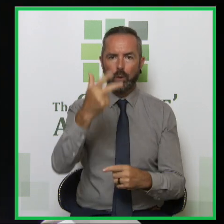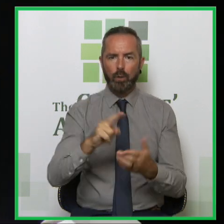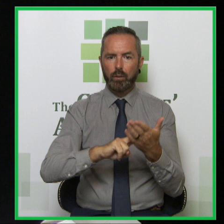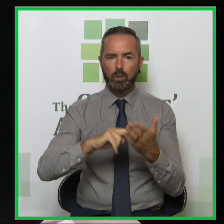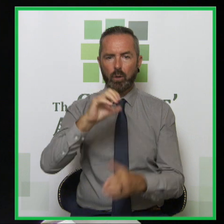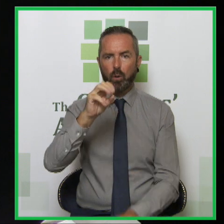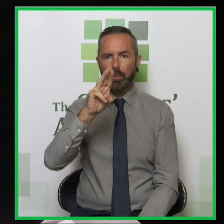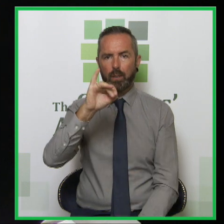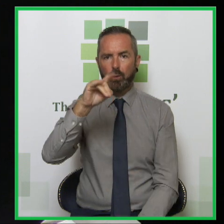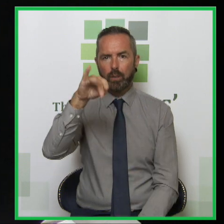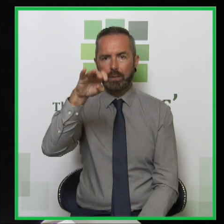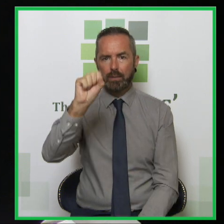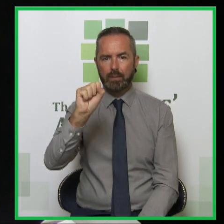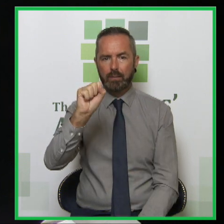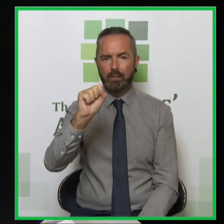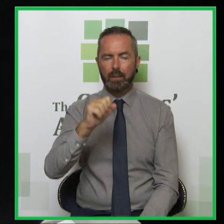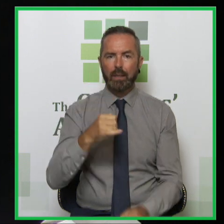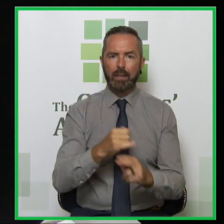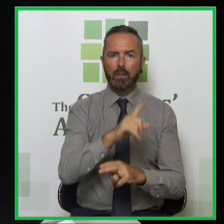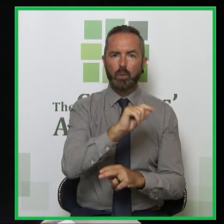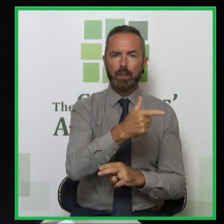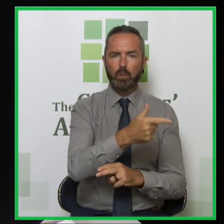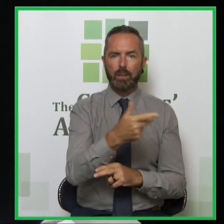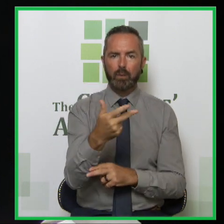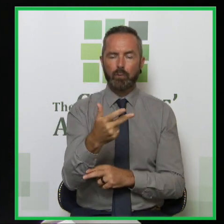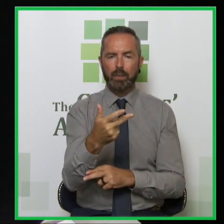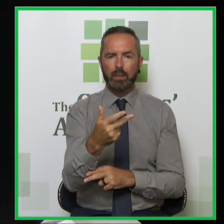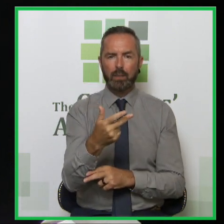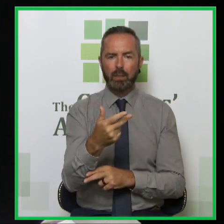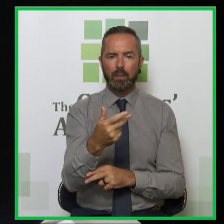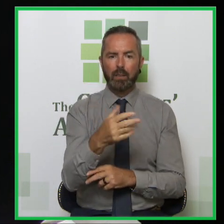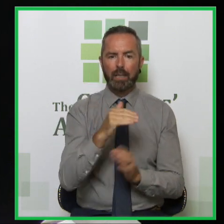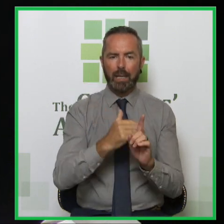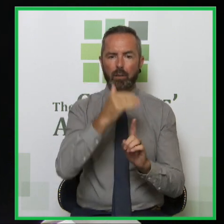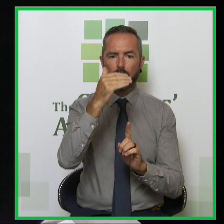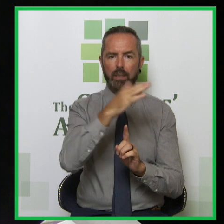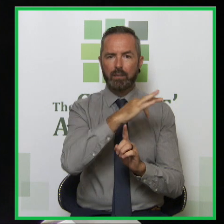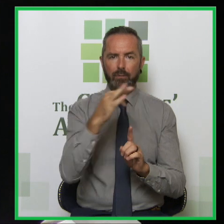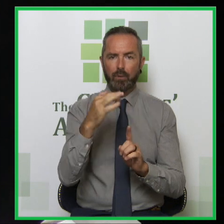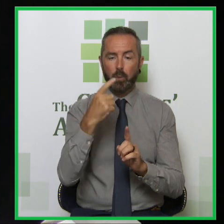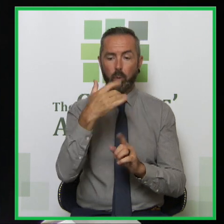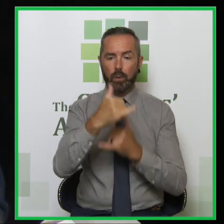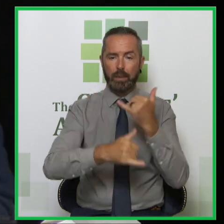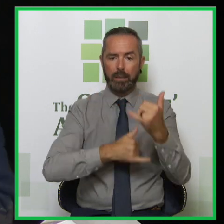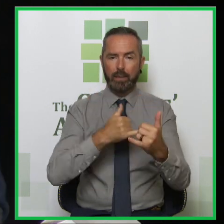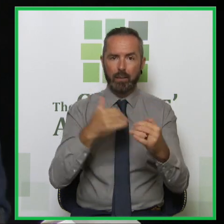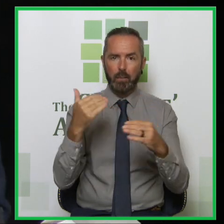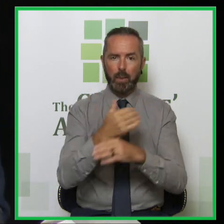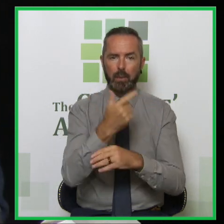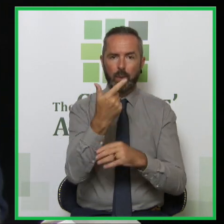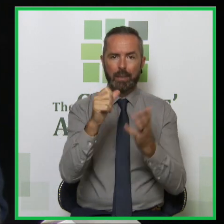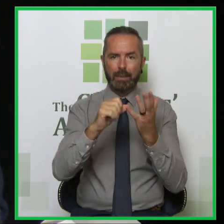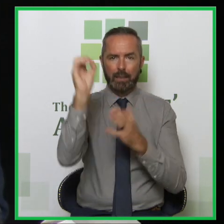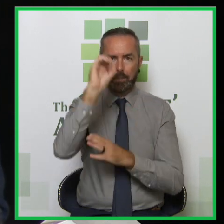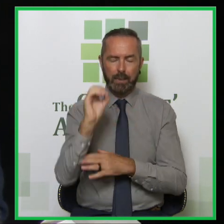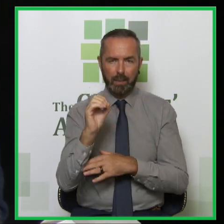2022, cocaine use increased by almost 26% from 2021, that's in 1 year. So we need to adapt how